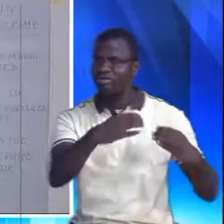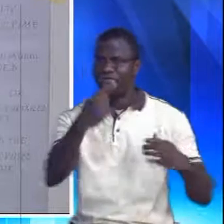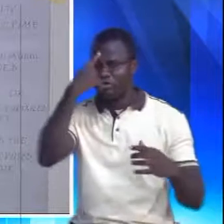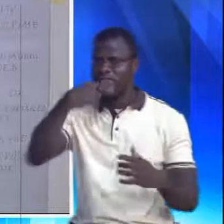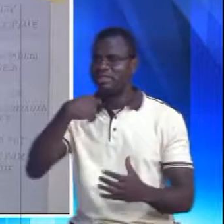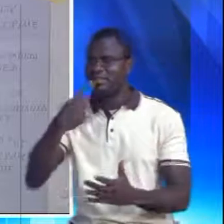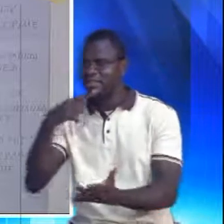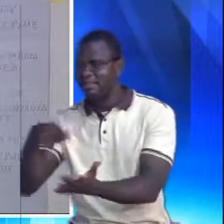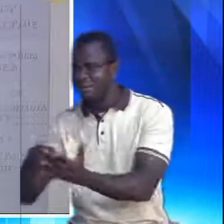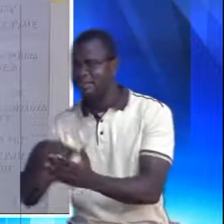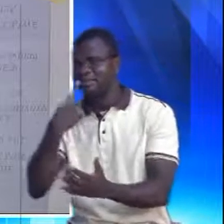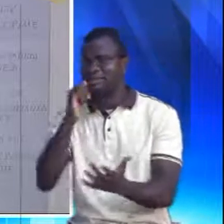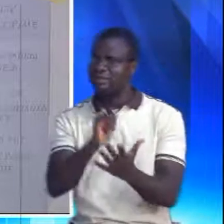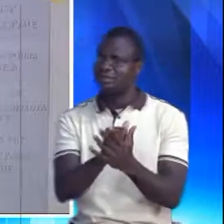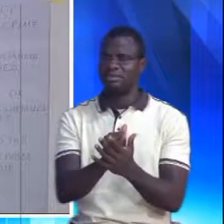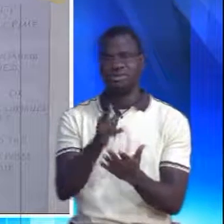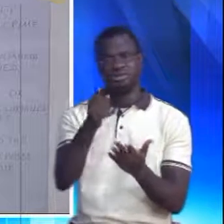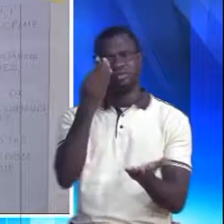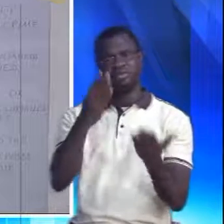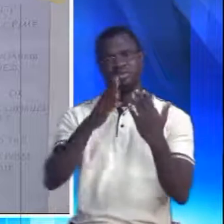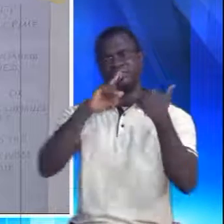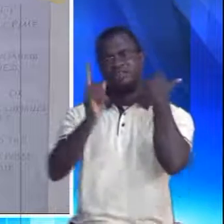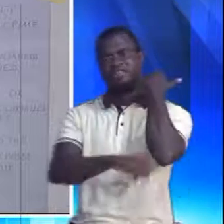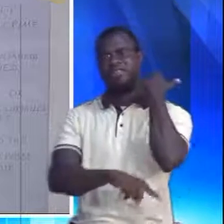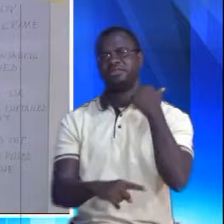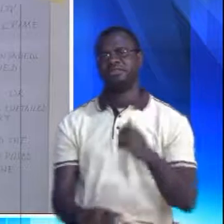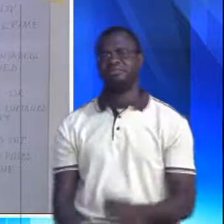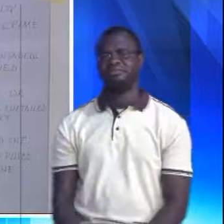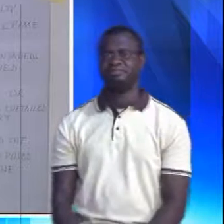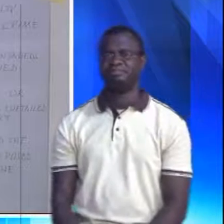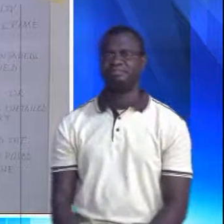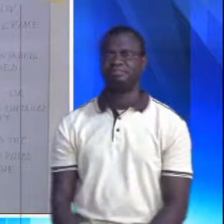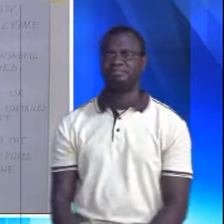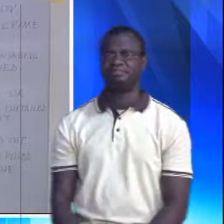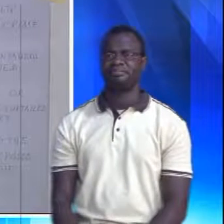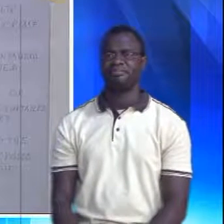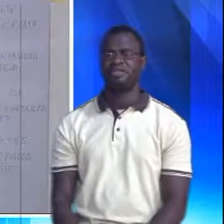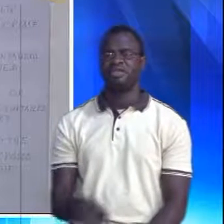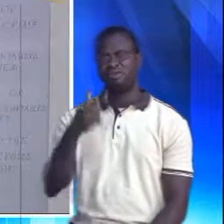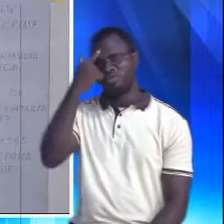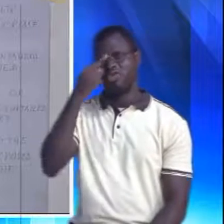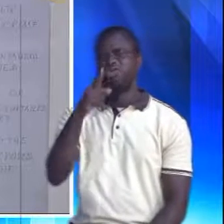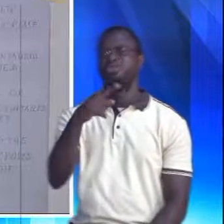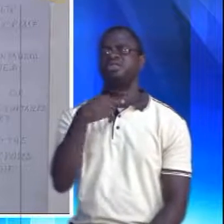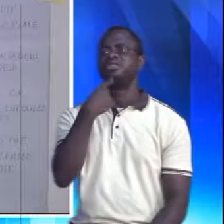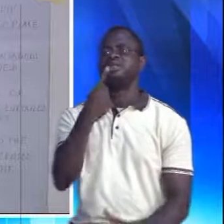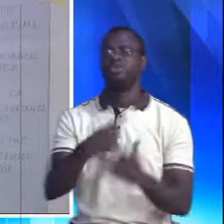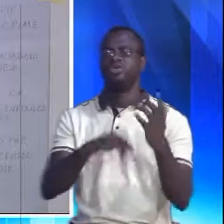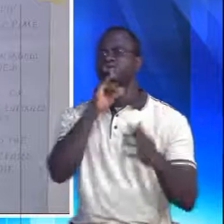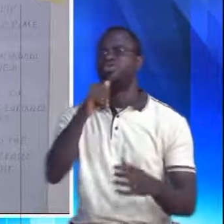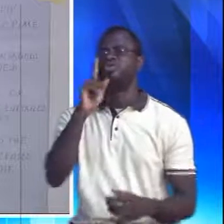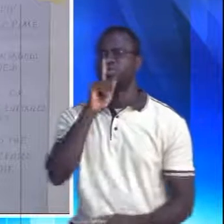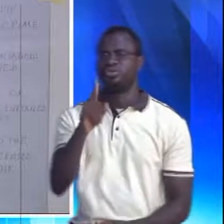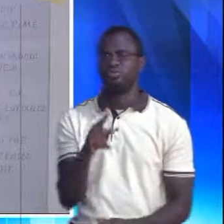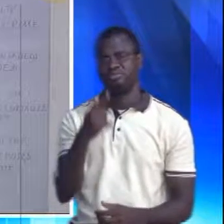character, just to assassinate his character. You went and published nonsense, lies against him. That is